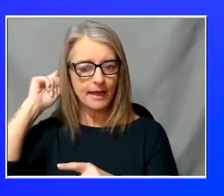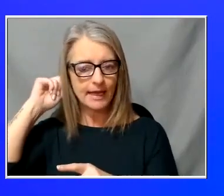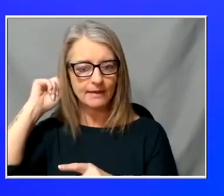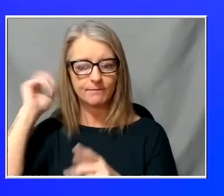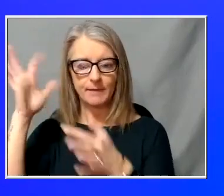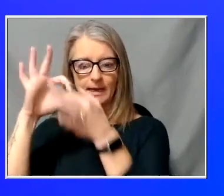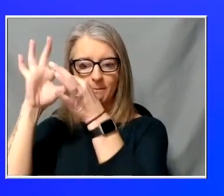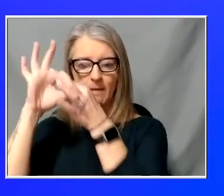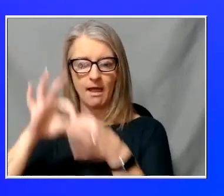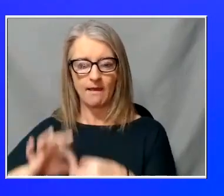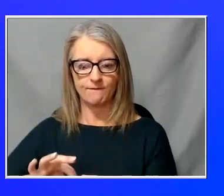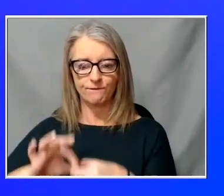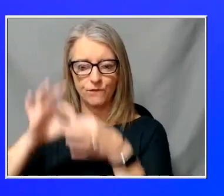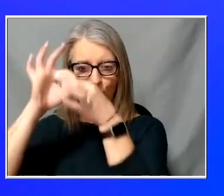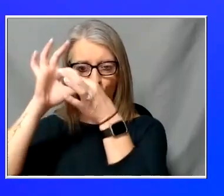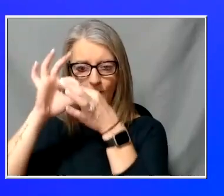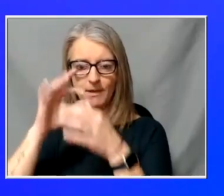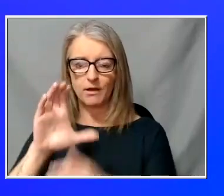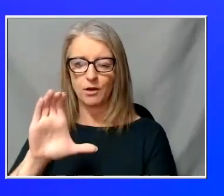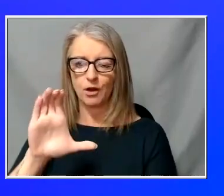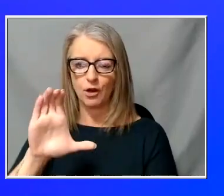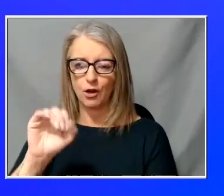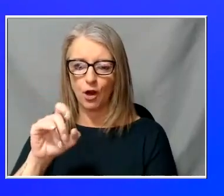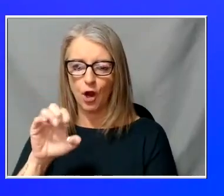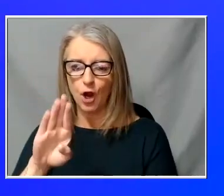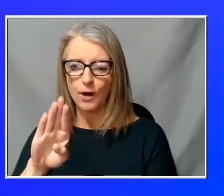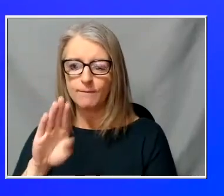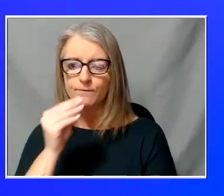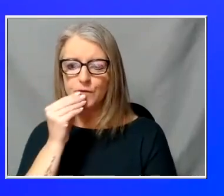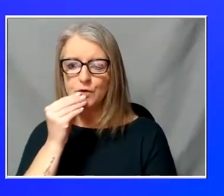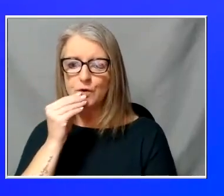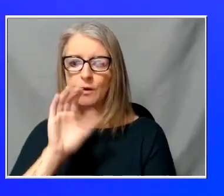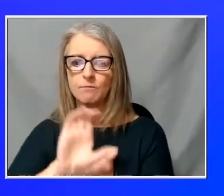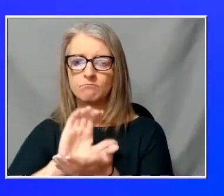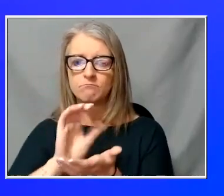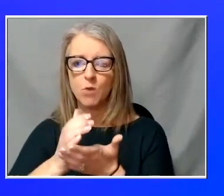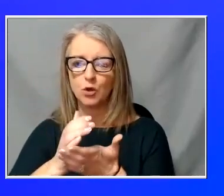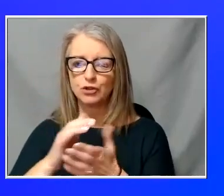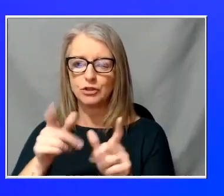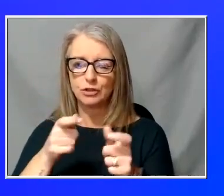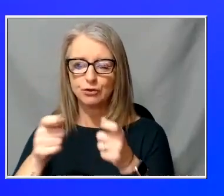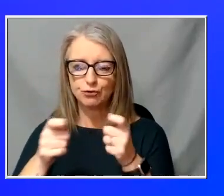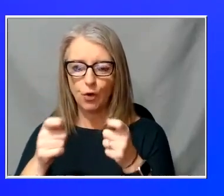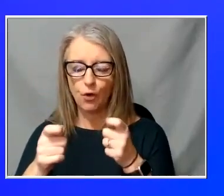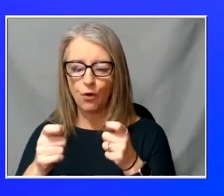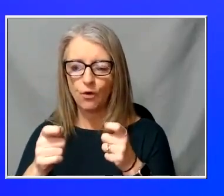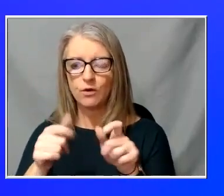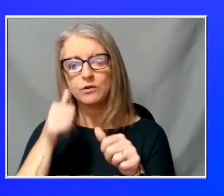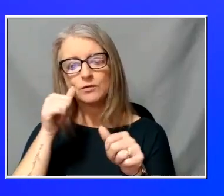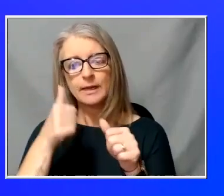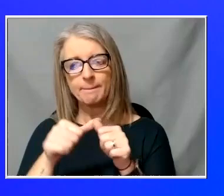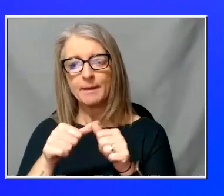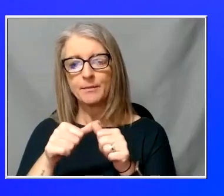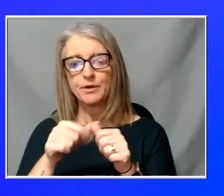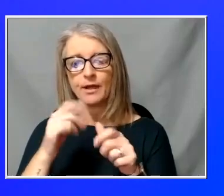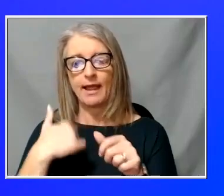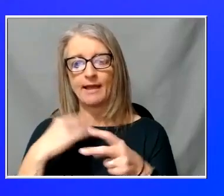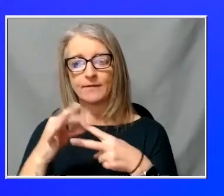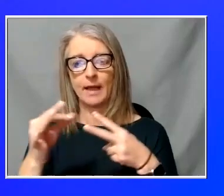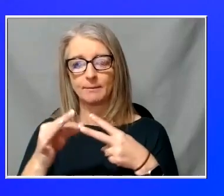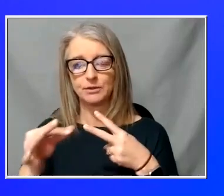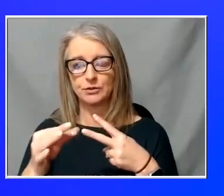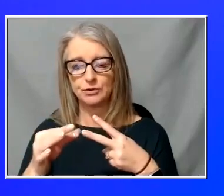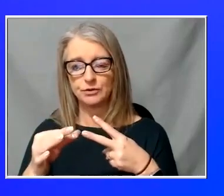the carbohydrate food, doing portion control, and remember that you always have the option to move more,